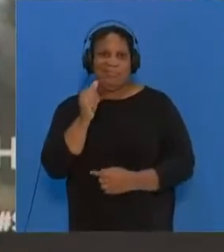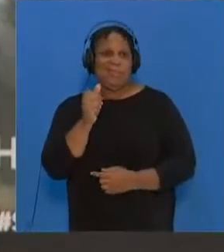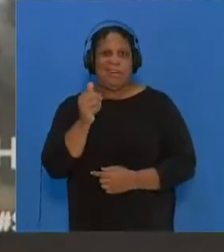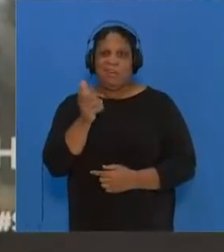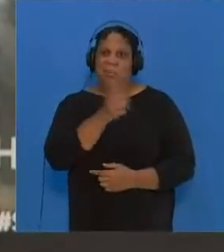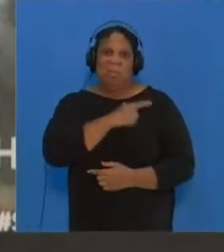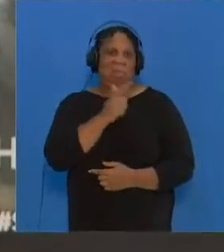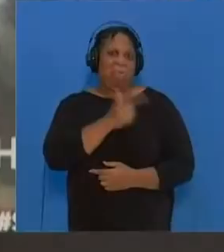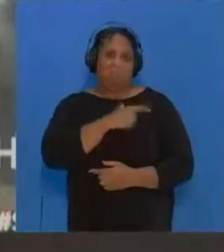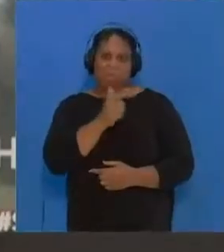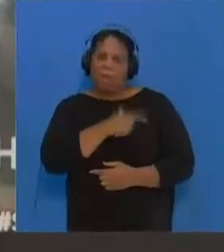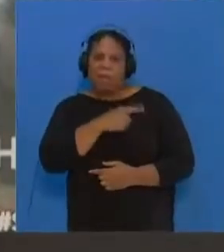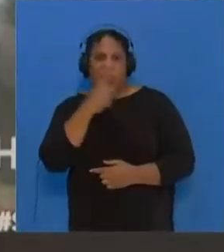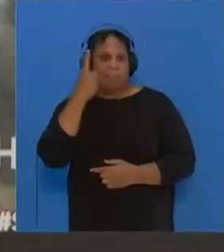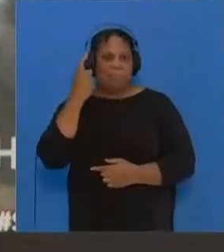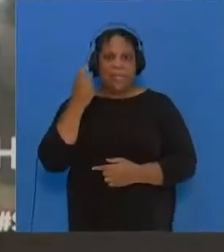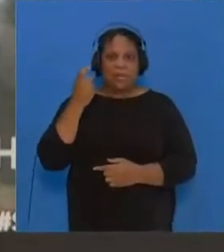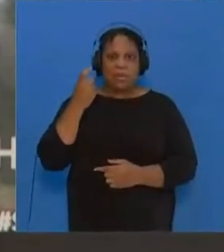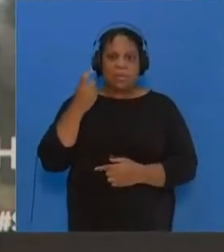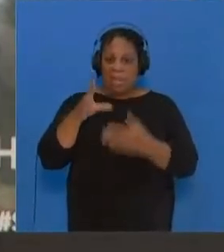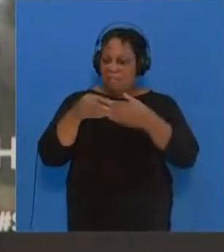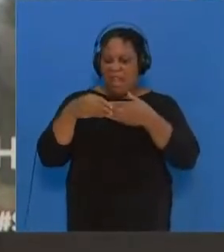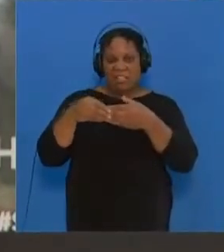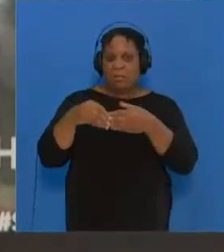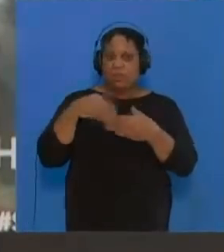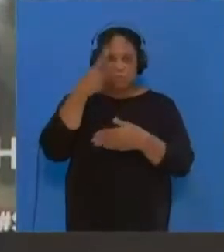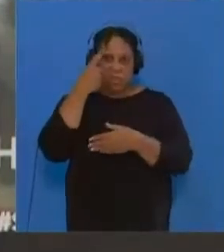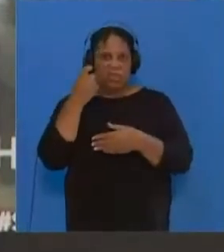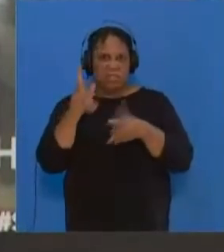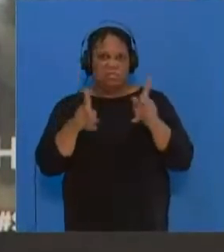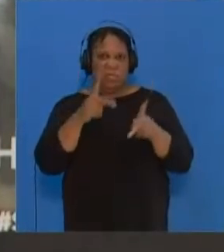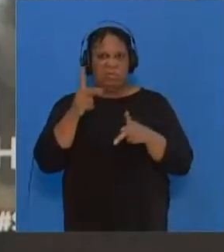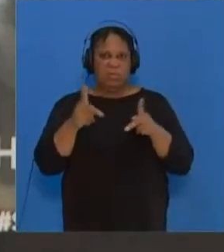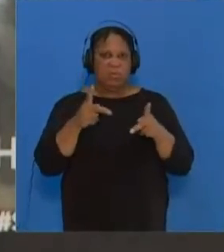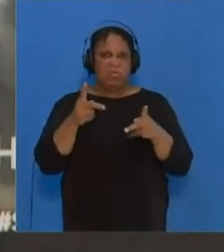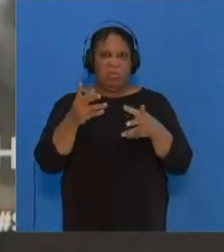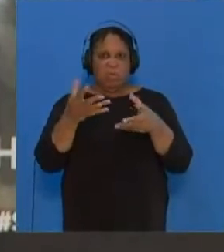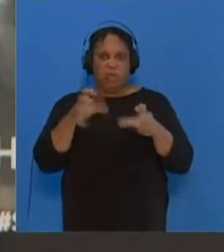requirements just because people want us to keep our citizens less safe.